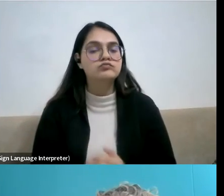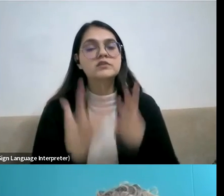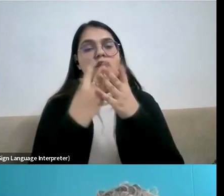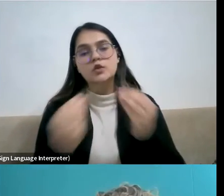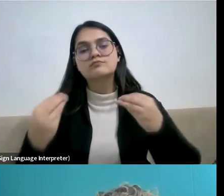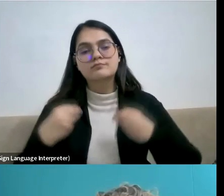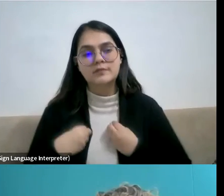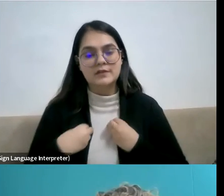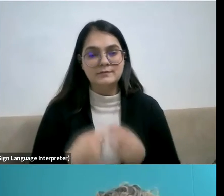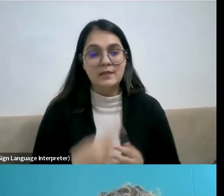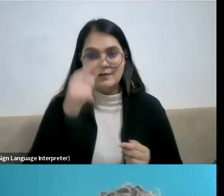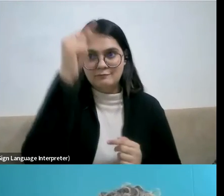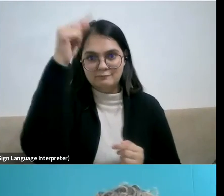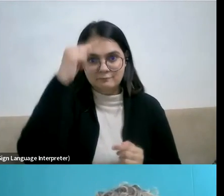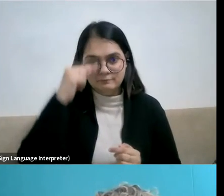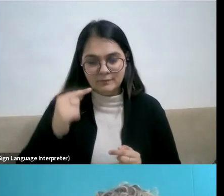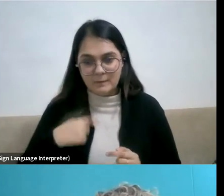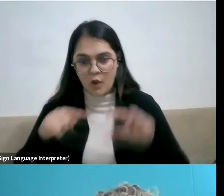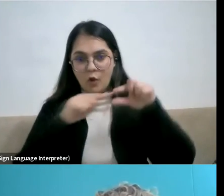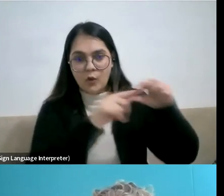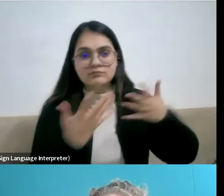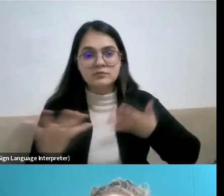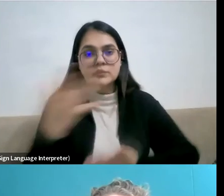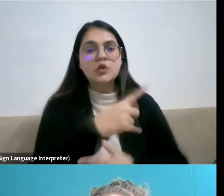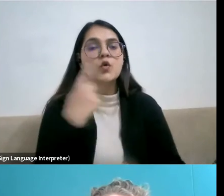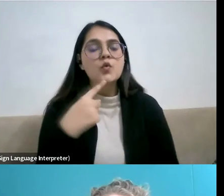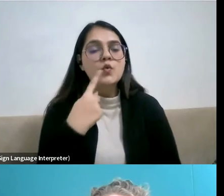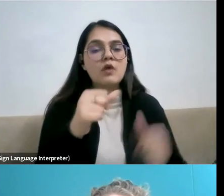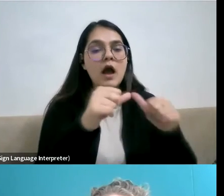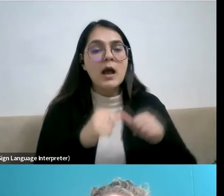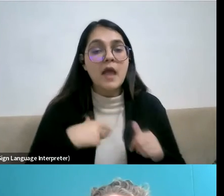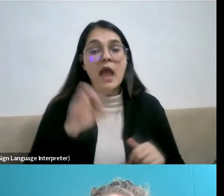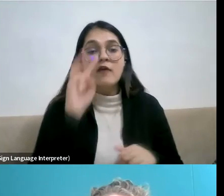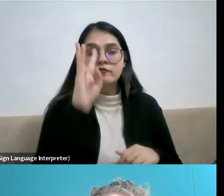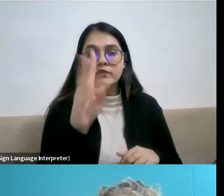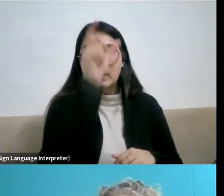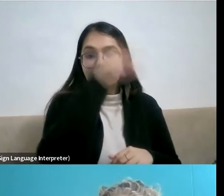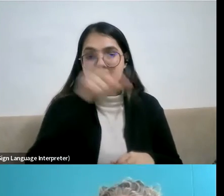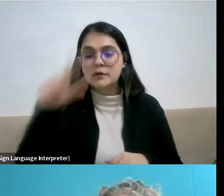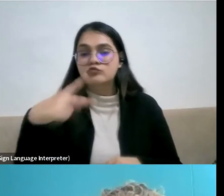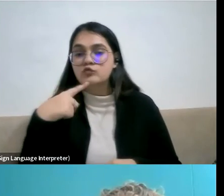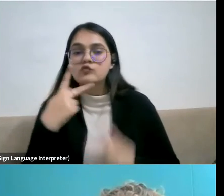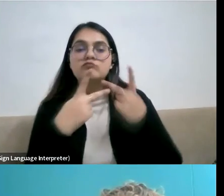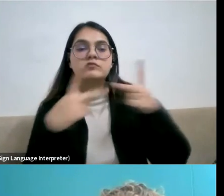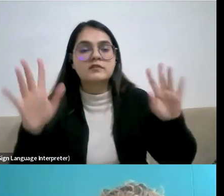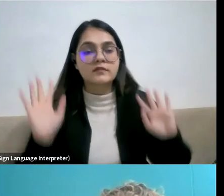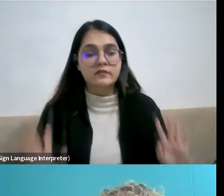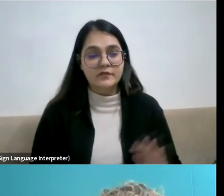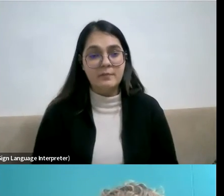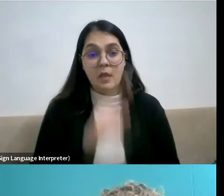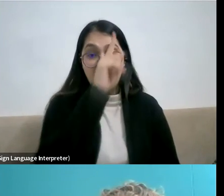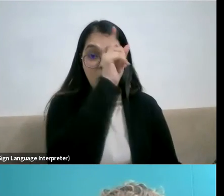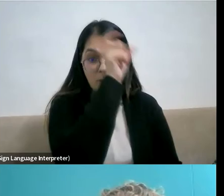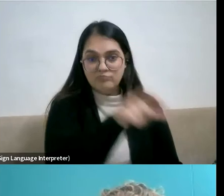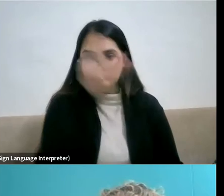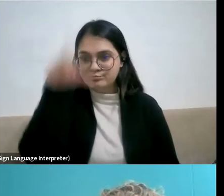So in order to discuss these questions, we have with us three diverse voices, each of whom is